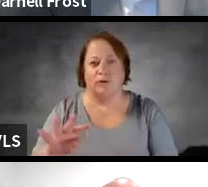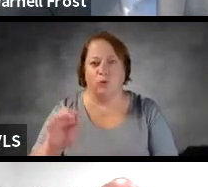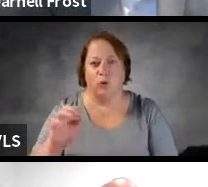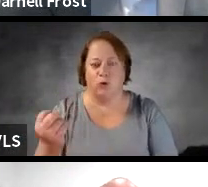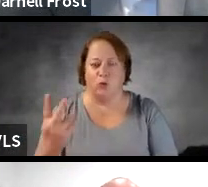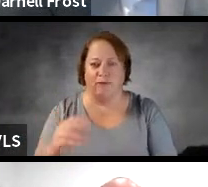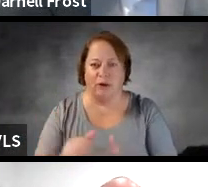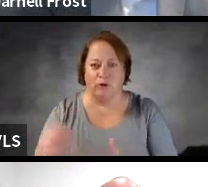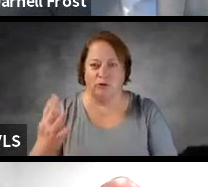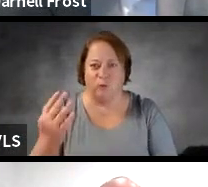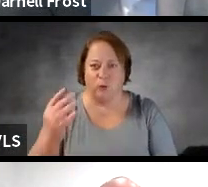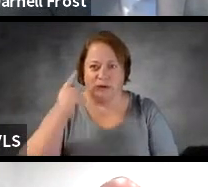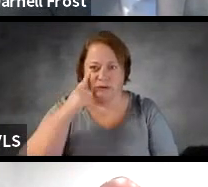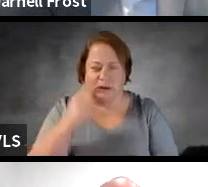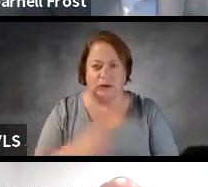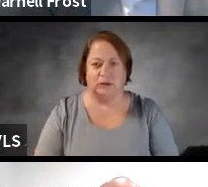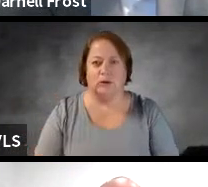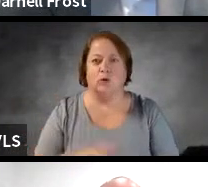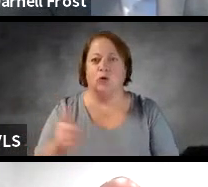$36,621,412.14,